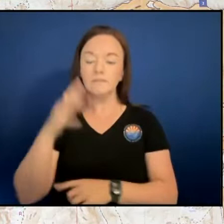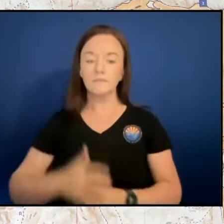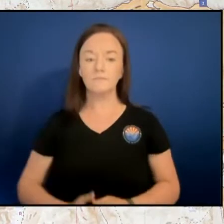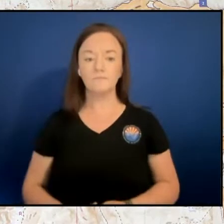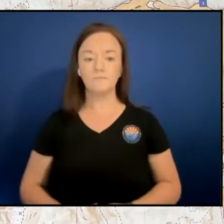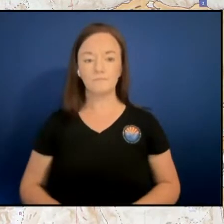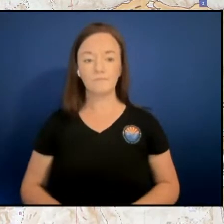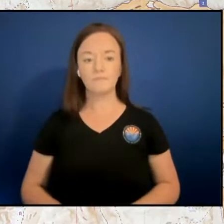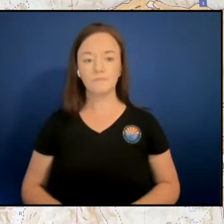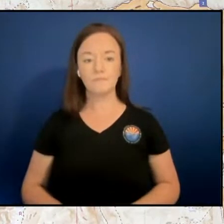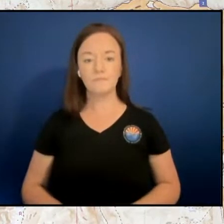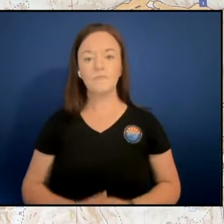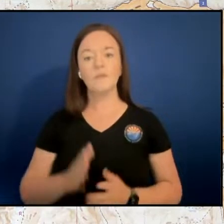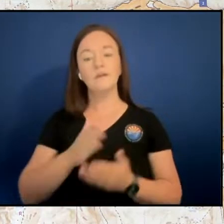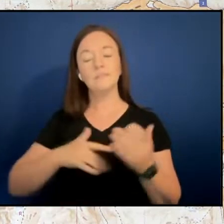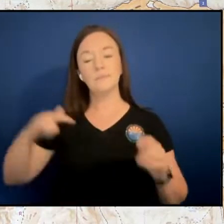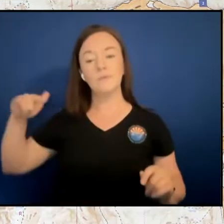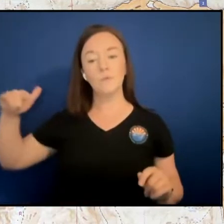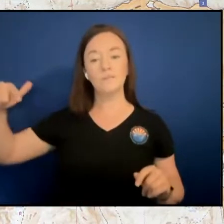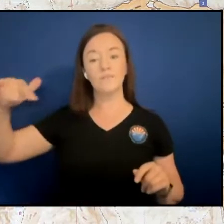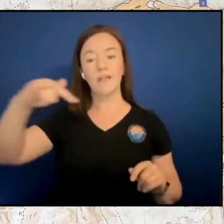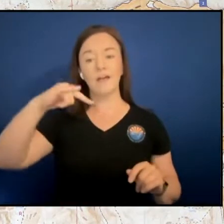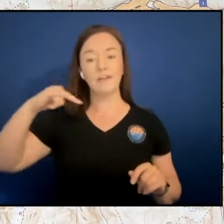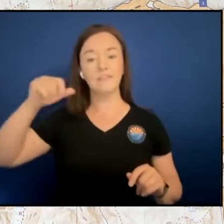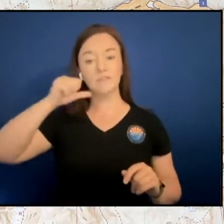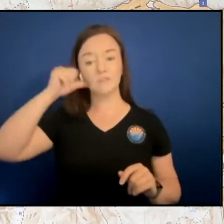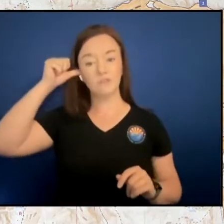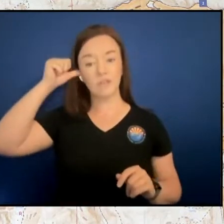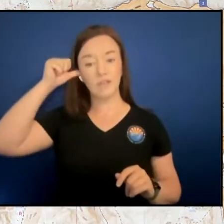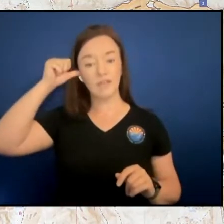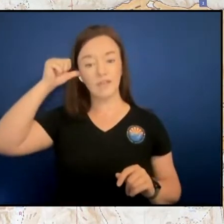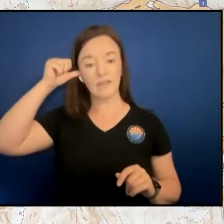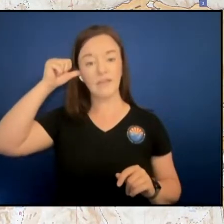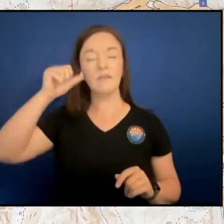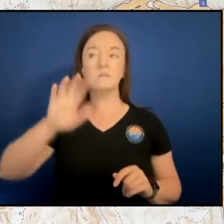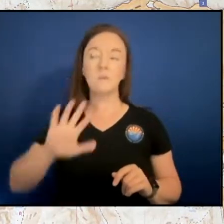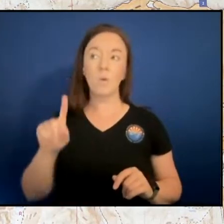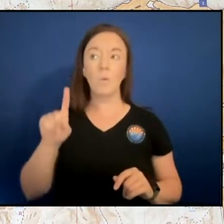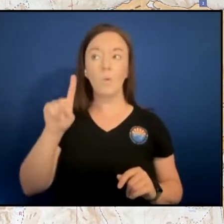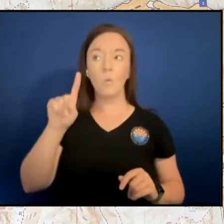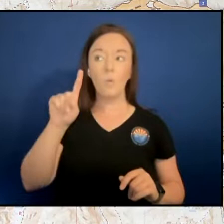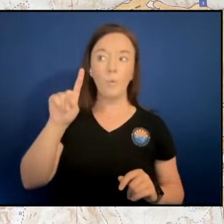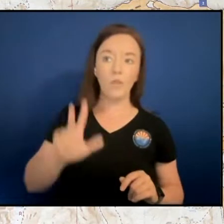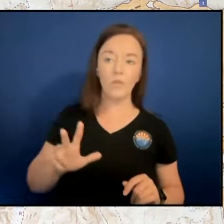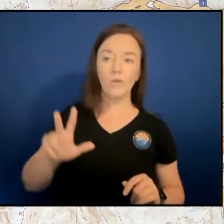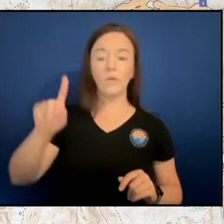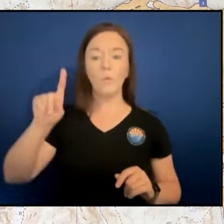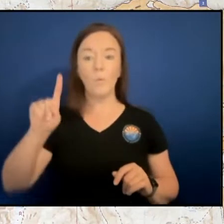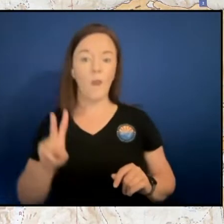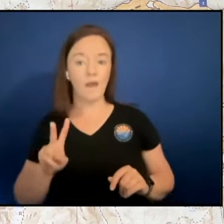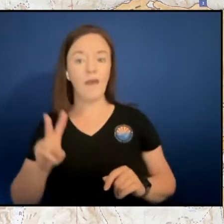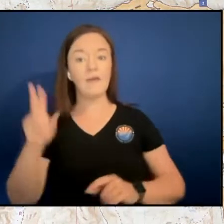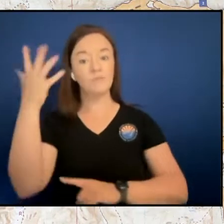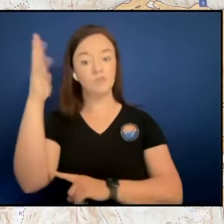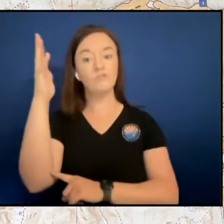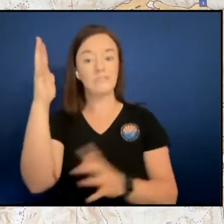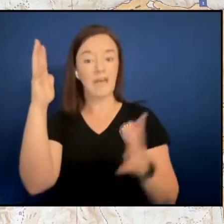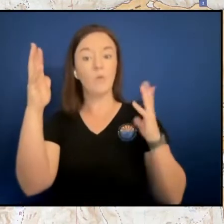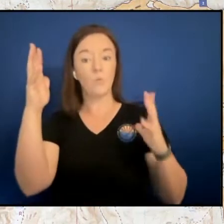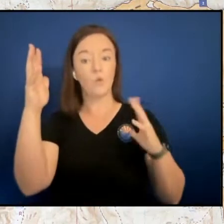Looking at some of the aerial flights yesterday, every bit of a third, maybe 50% of the trees that were standing were